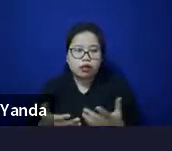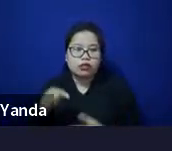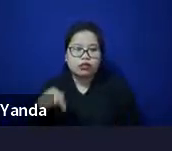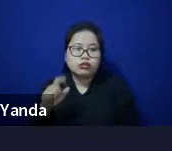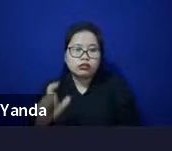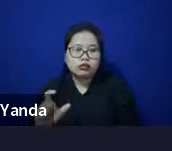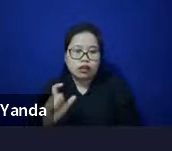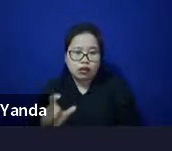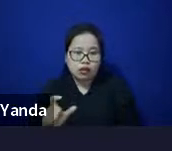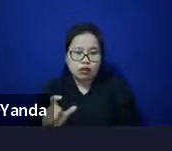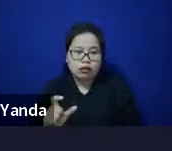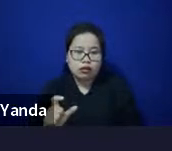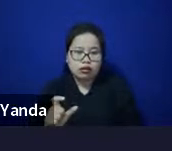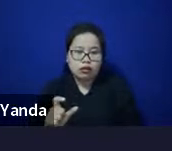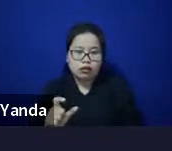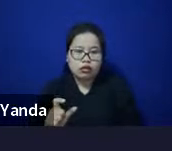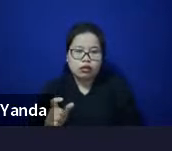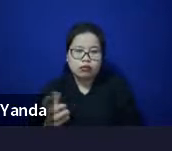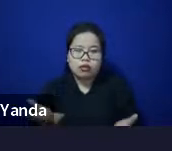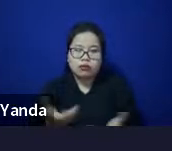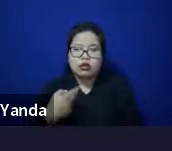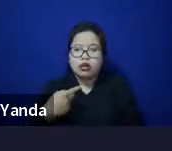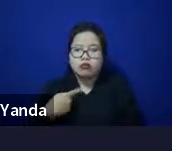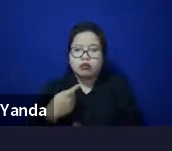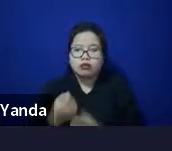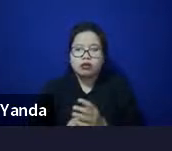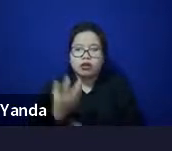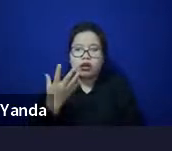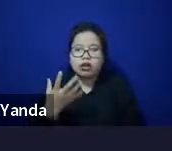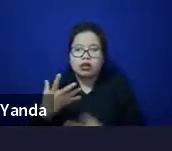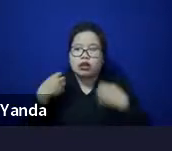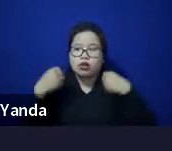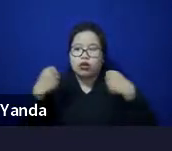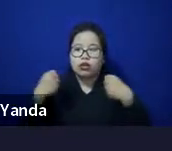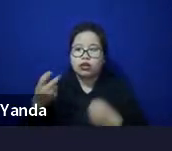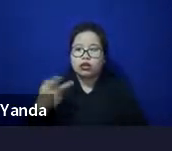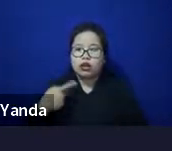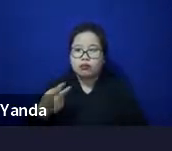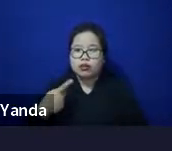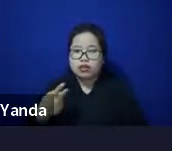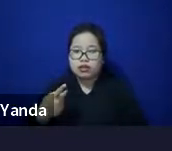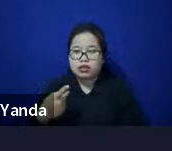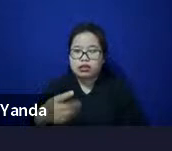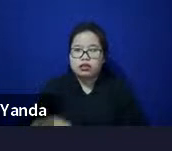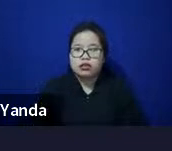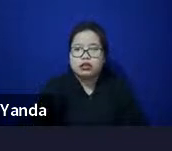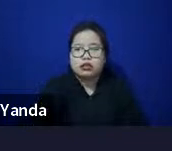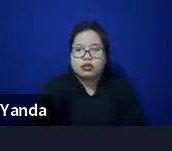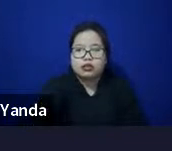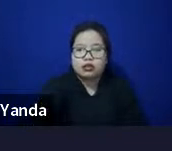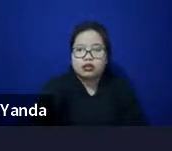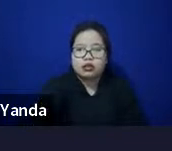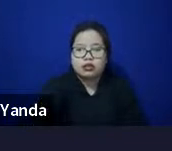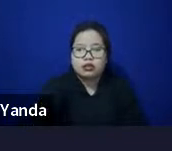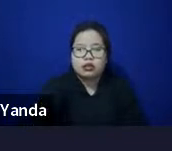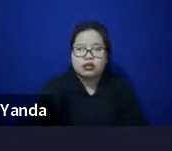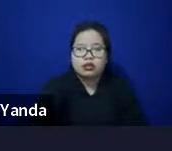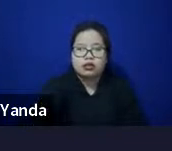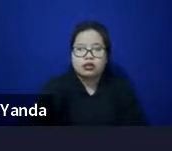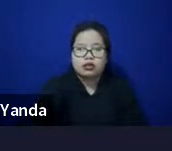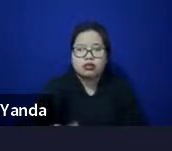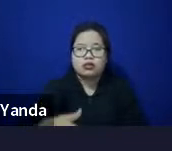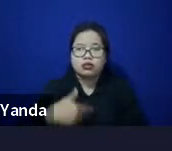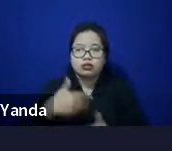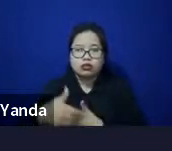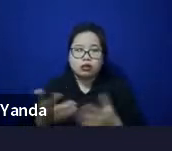we developed our strength, inner strength, and our outer strength to be active and to